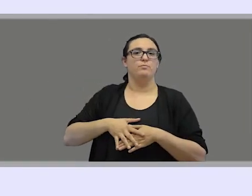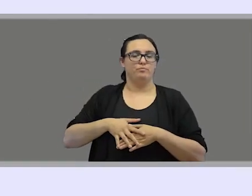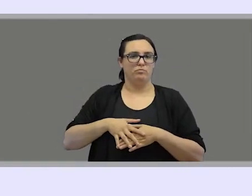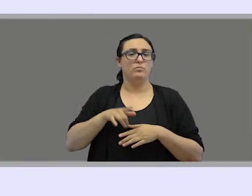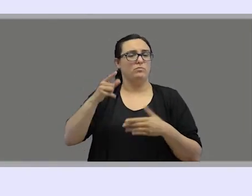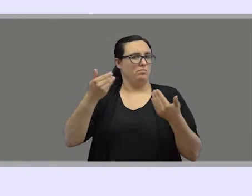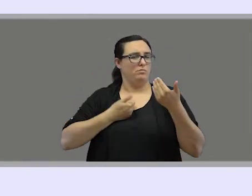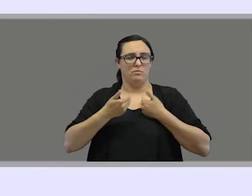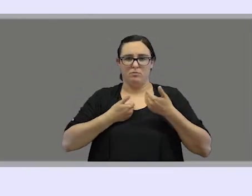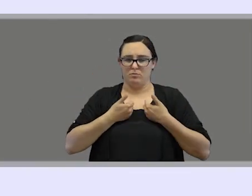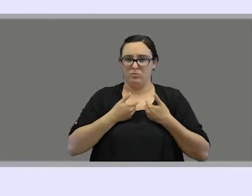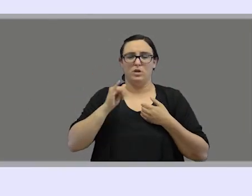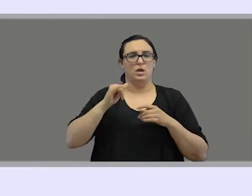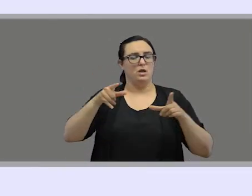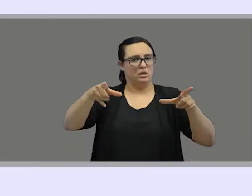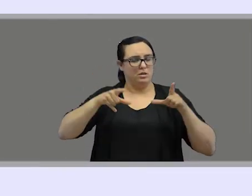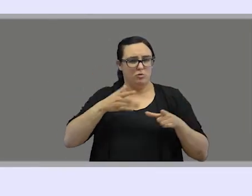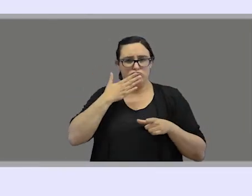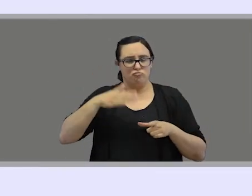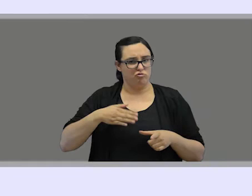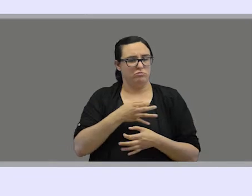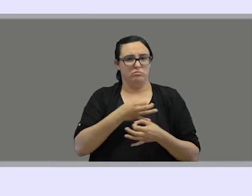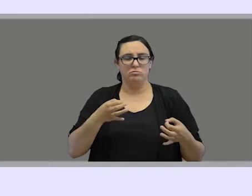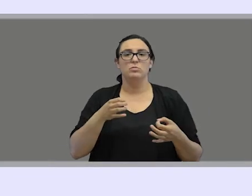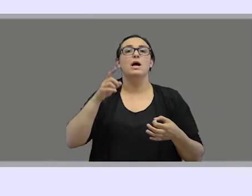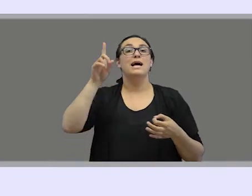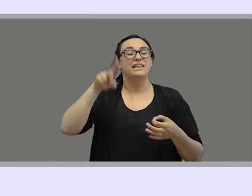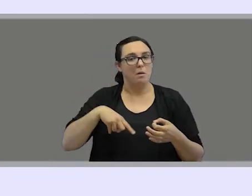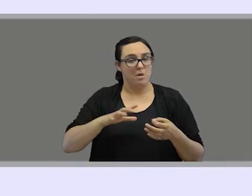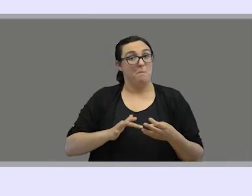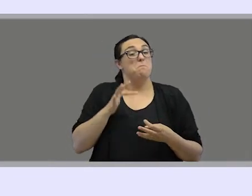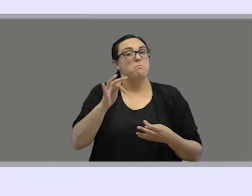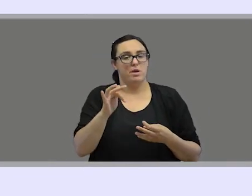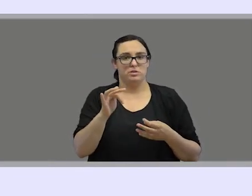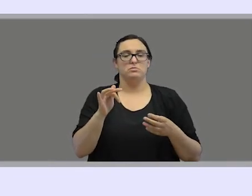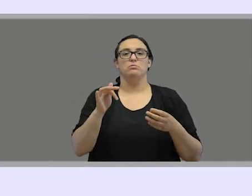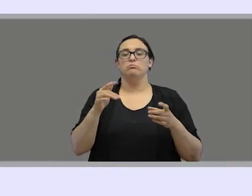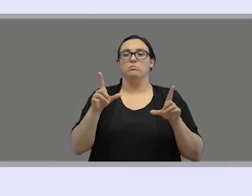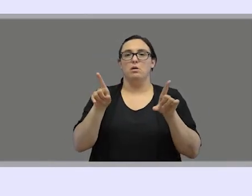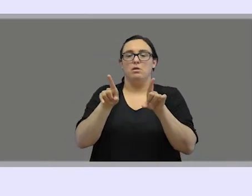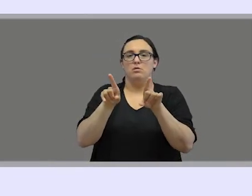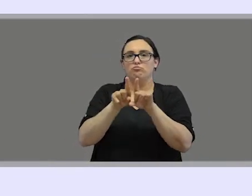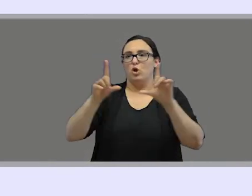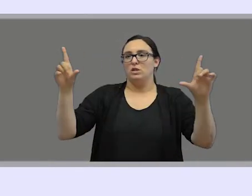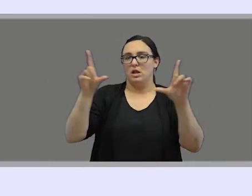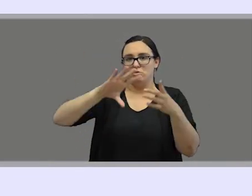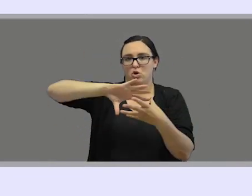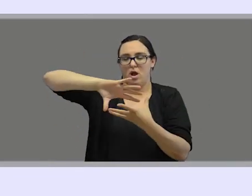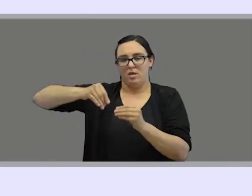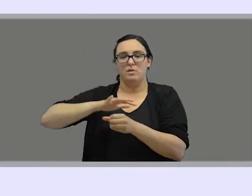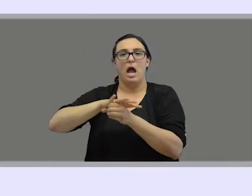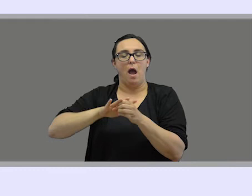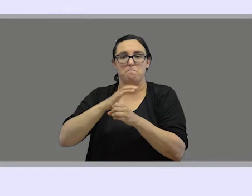and qualified, as we mentioned, but also suitably trained. That is, they should be familiar with using a teleprompter,